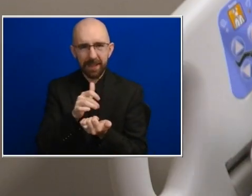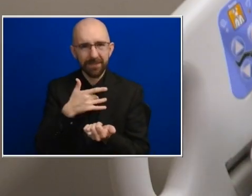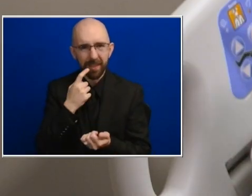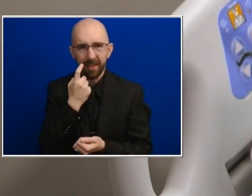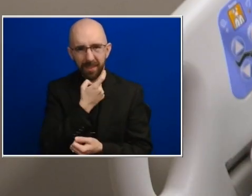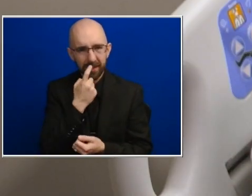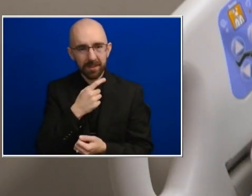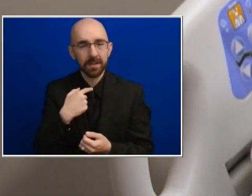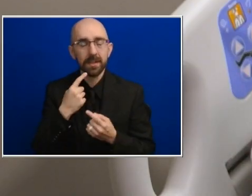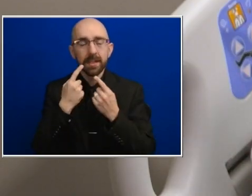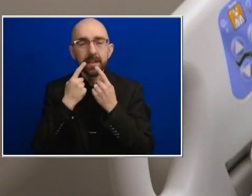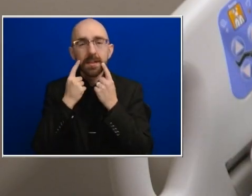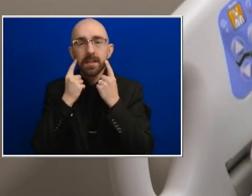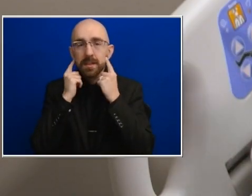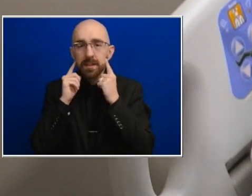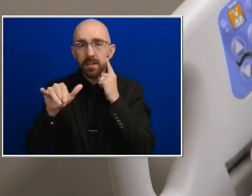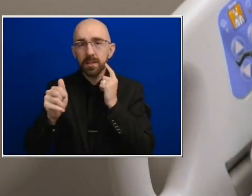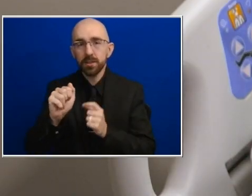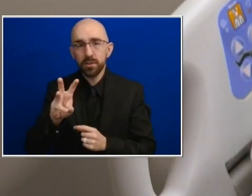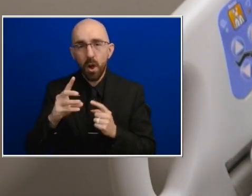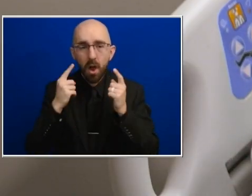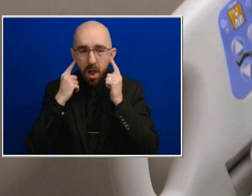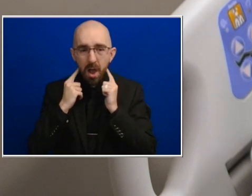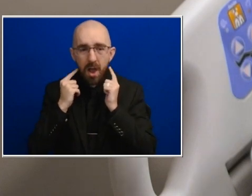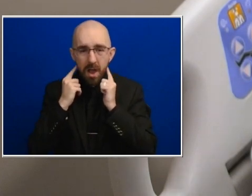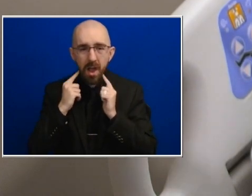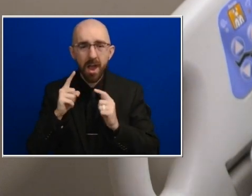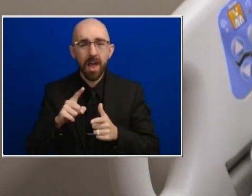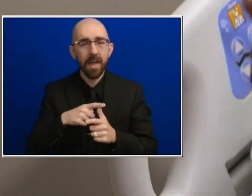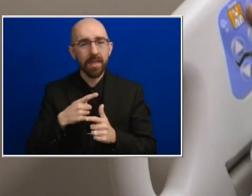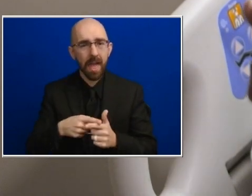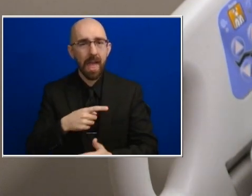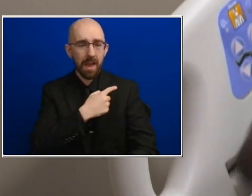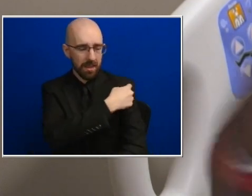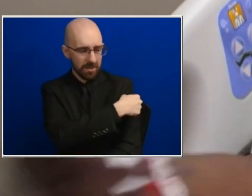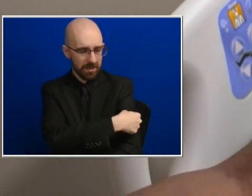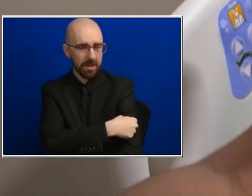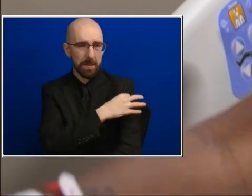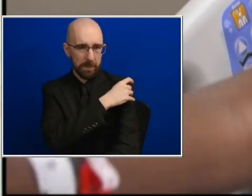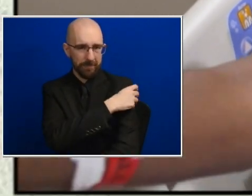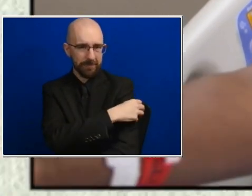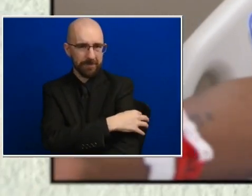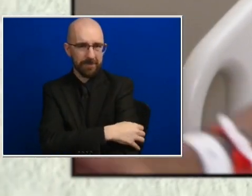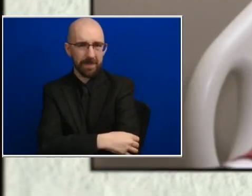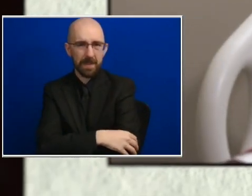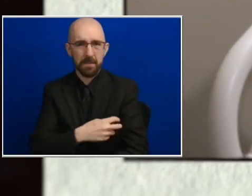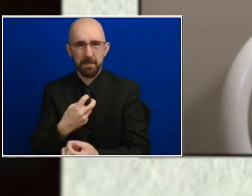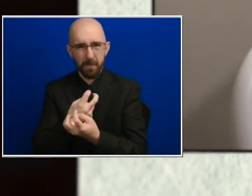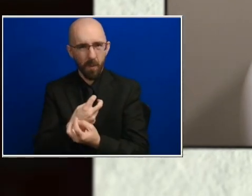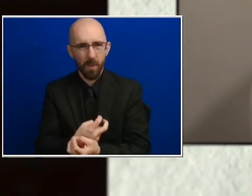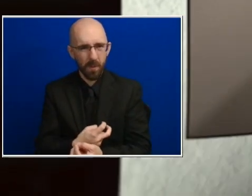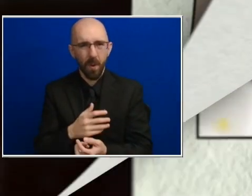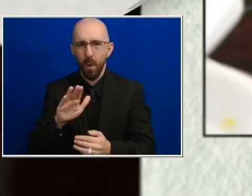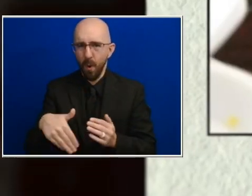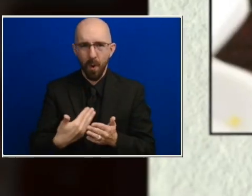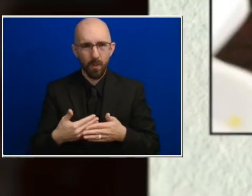then it went to my jawline, and then the extremities of my bones, all the way to my